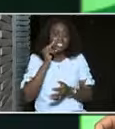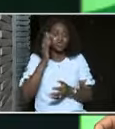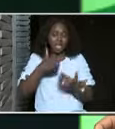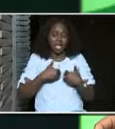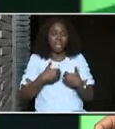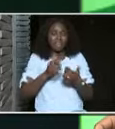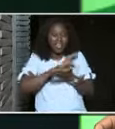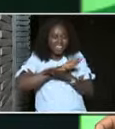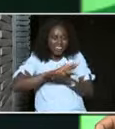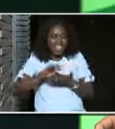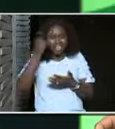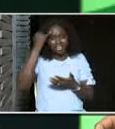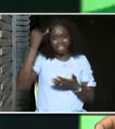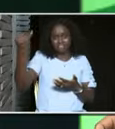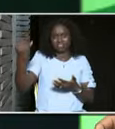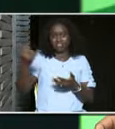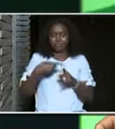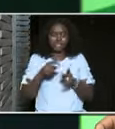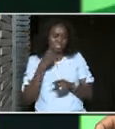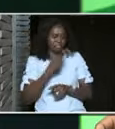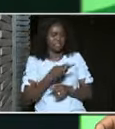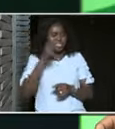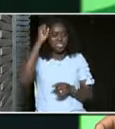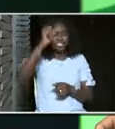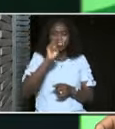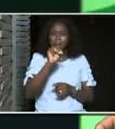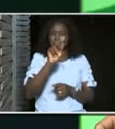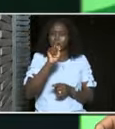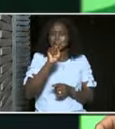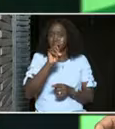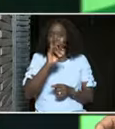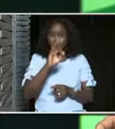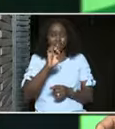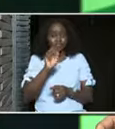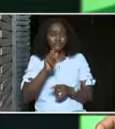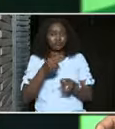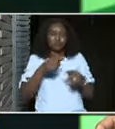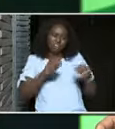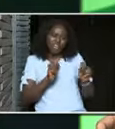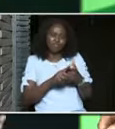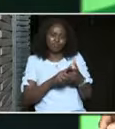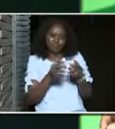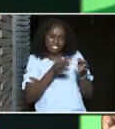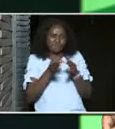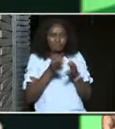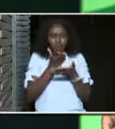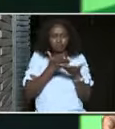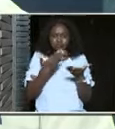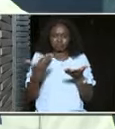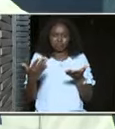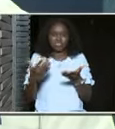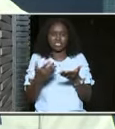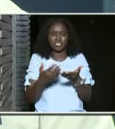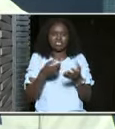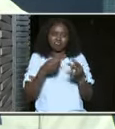You know, but I see that his manifesto tries to take that populist path, you know, sort of, you know, expressing